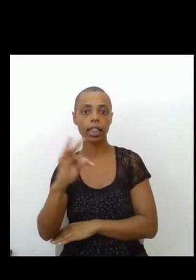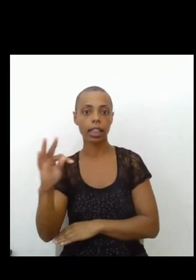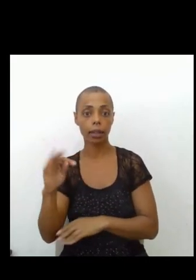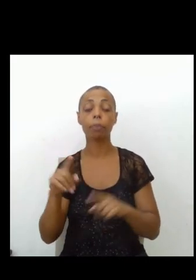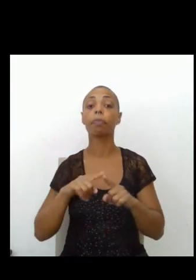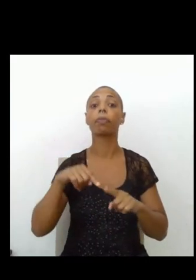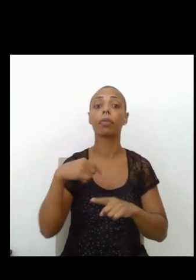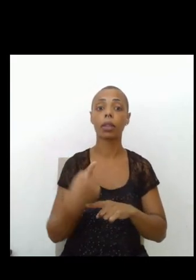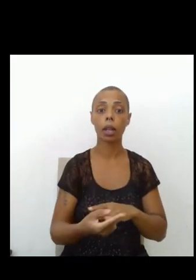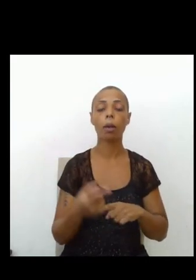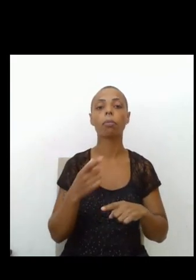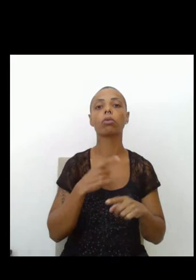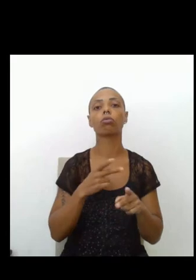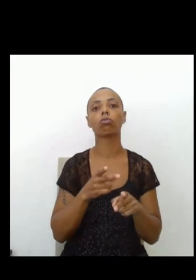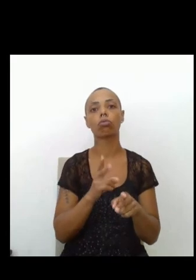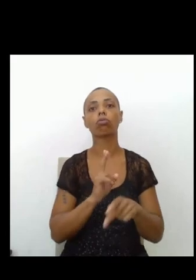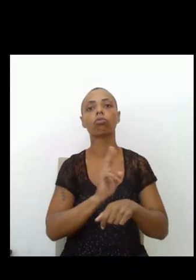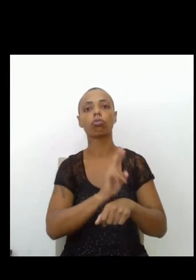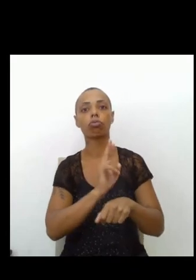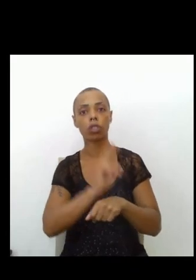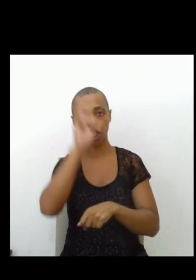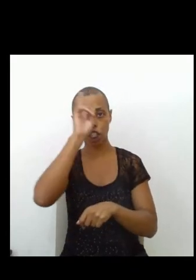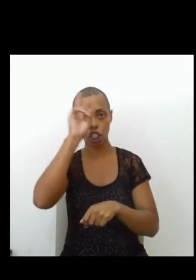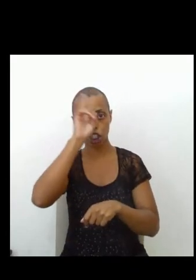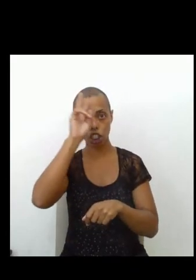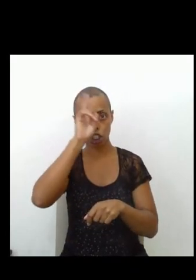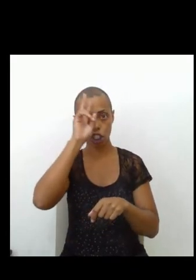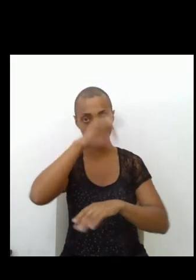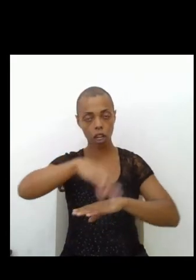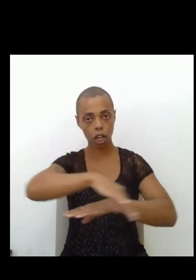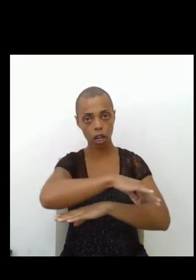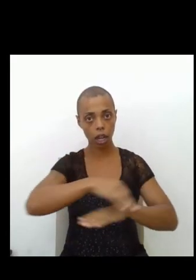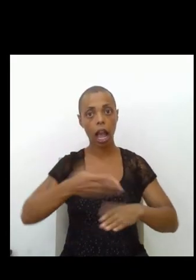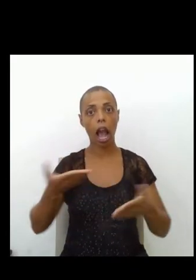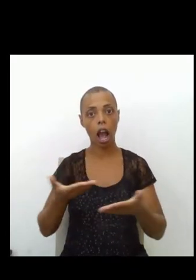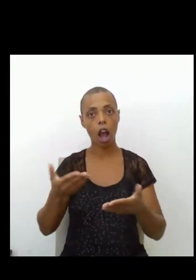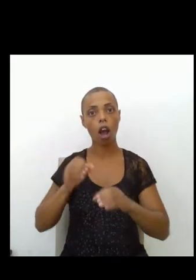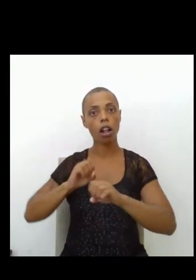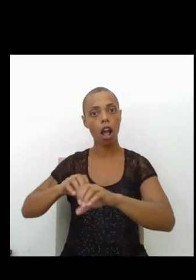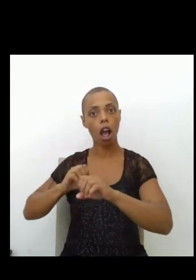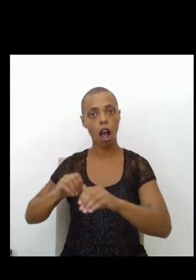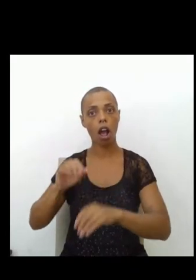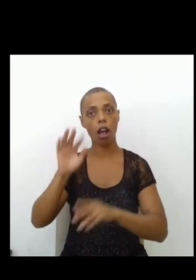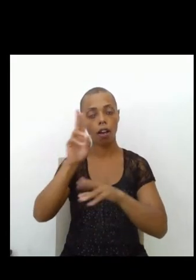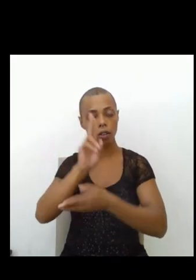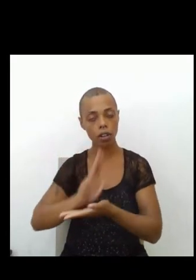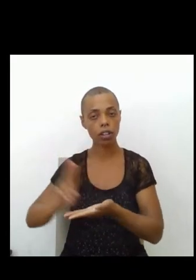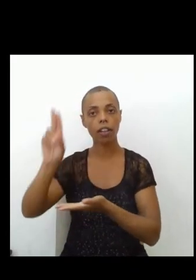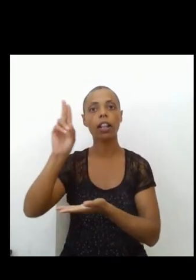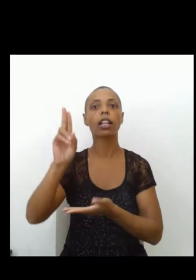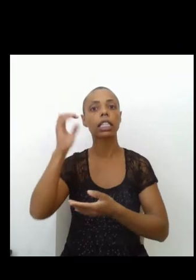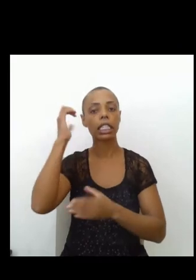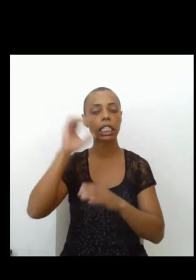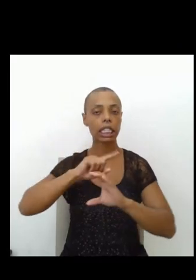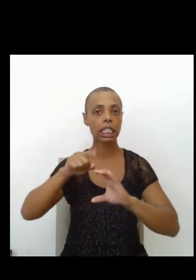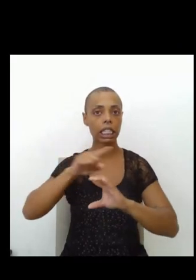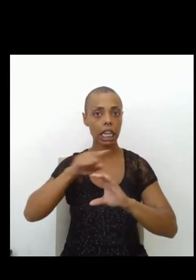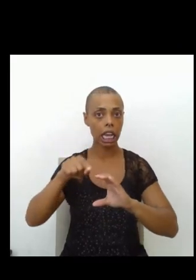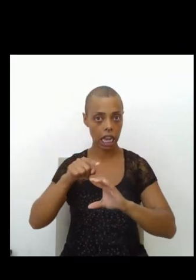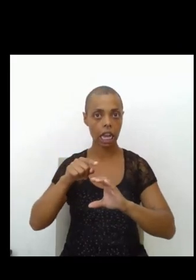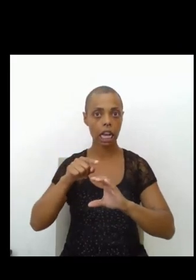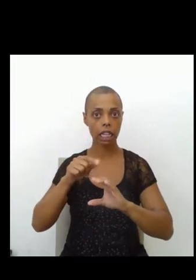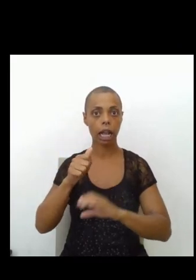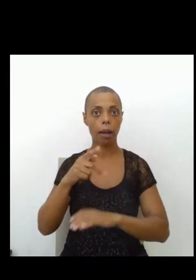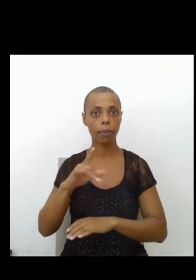PhD in architectural history and historic preservation currently he teaches at both the University of applied sciences in Stuttgart